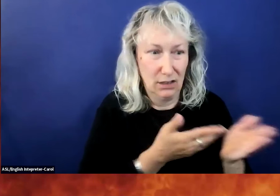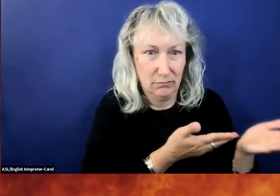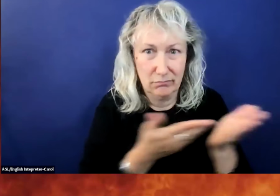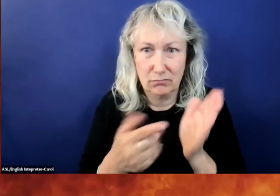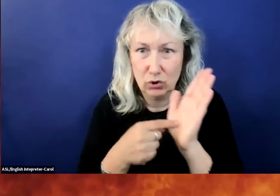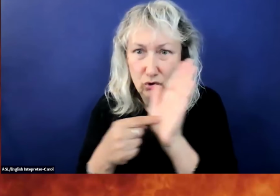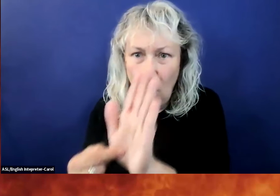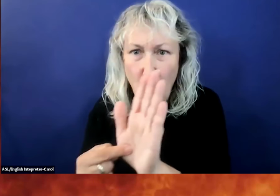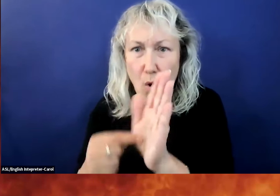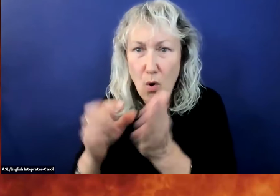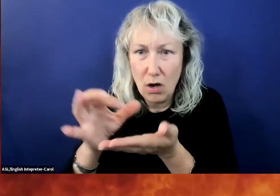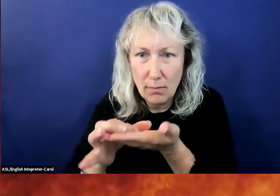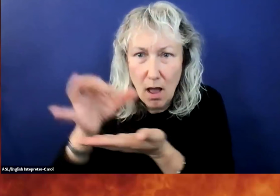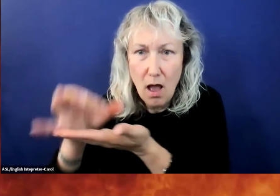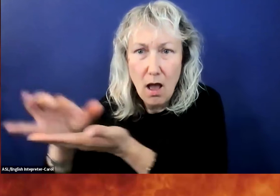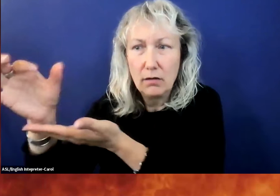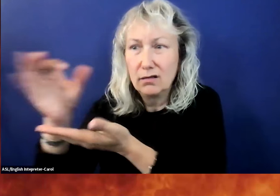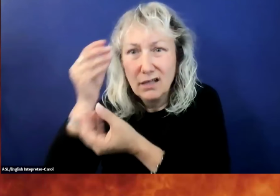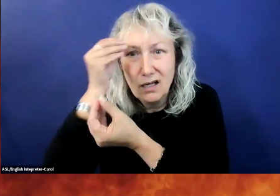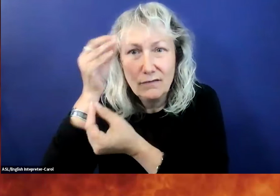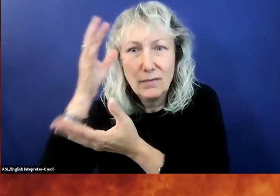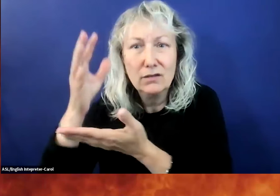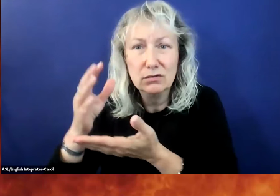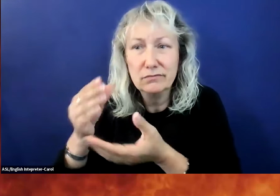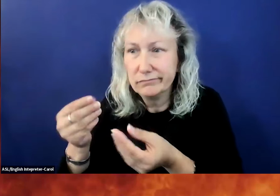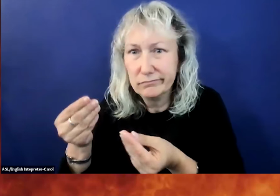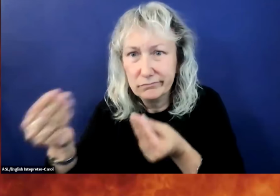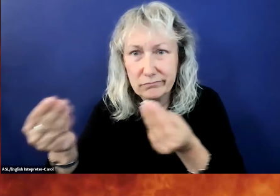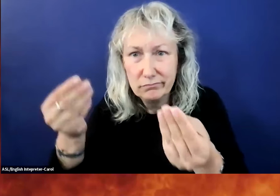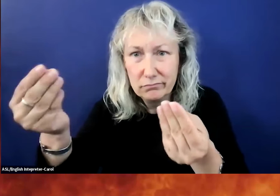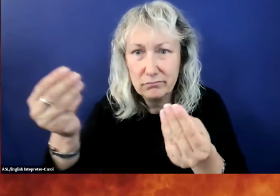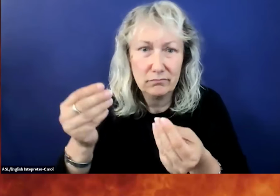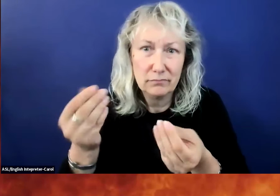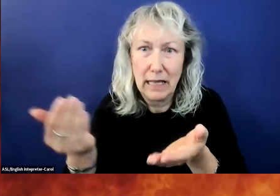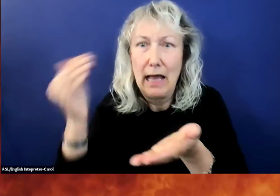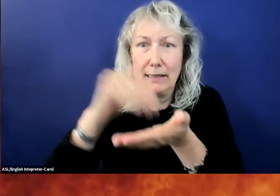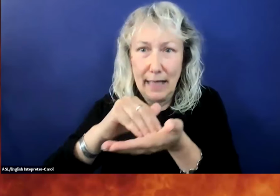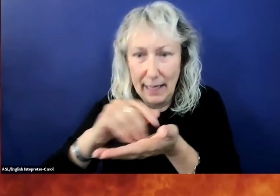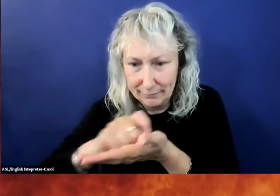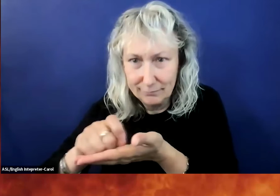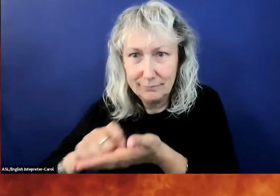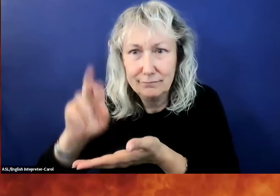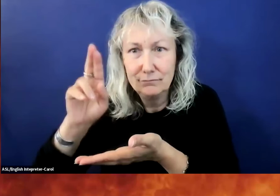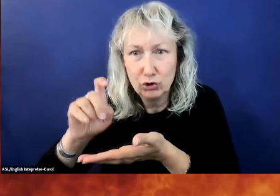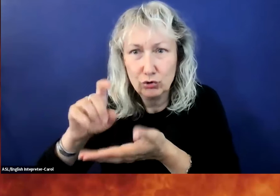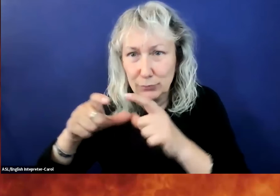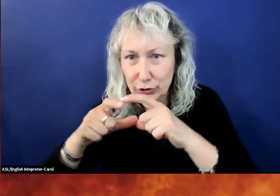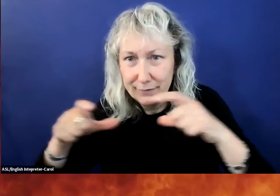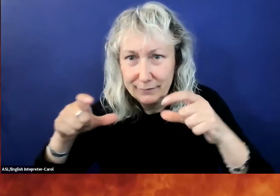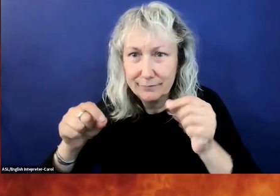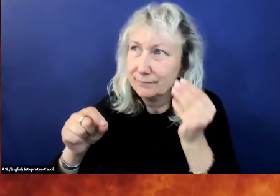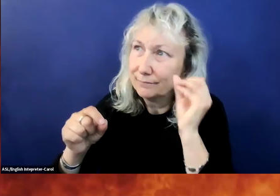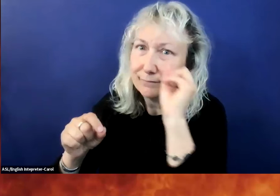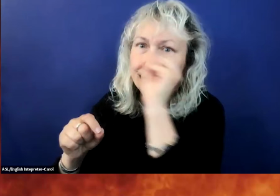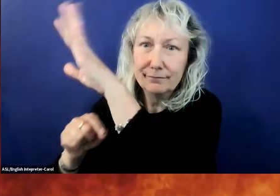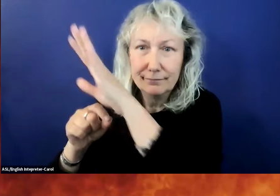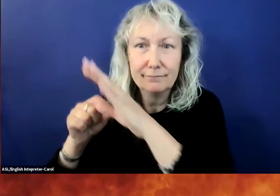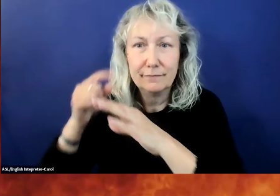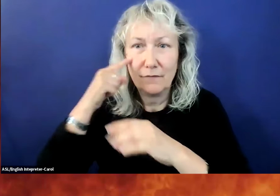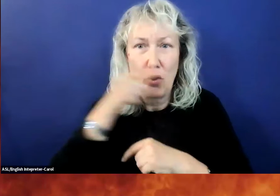their medication information, and where necessary, rewrite prescriptions and get those sent to local pharmacies